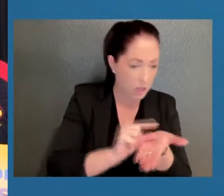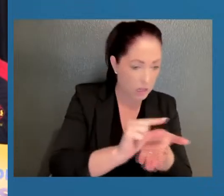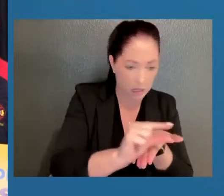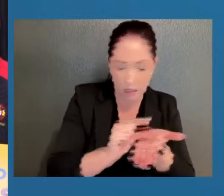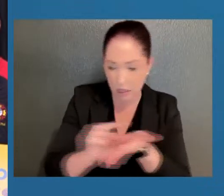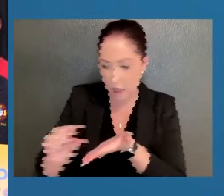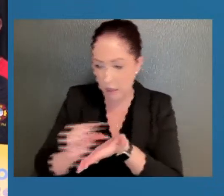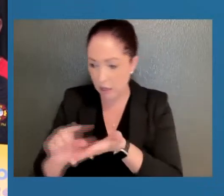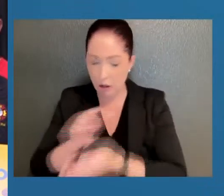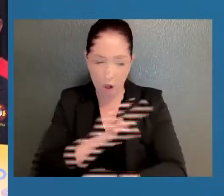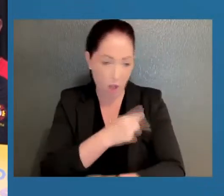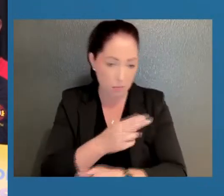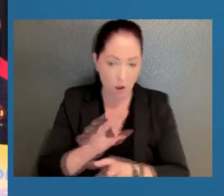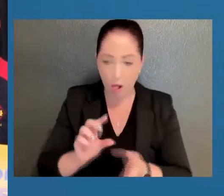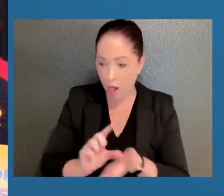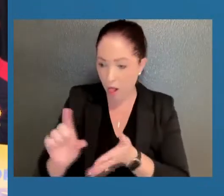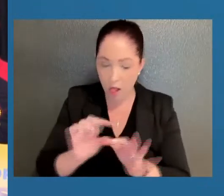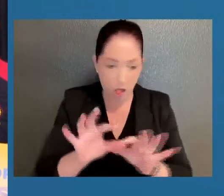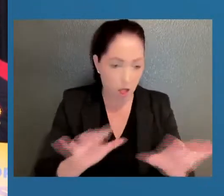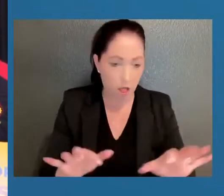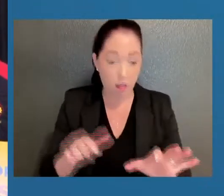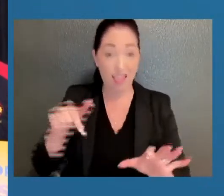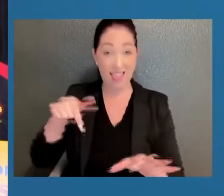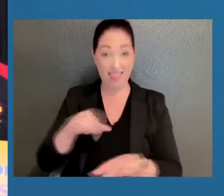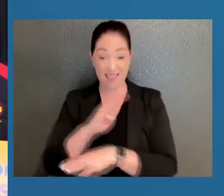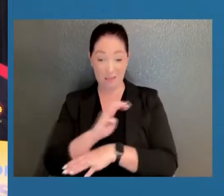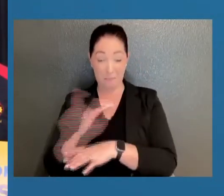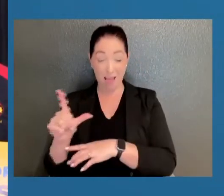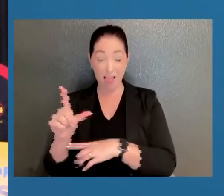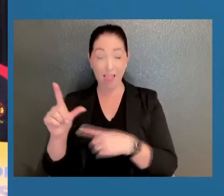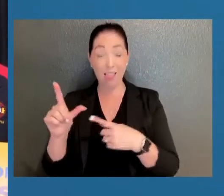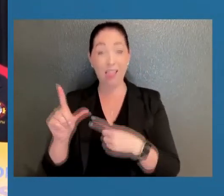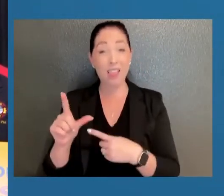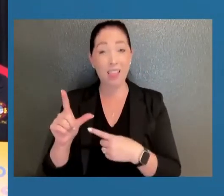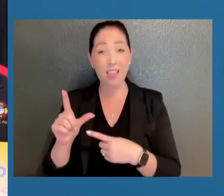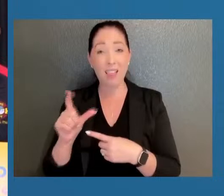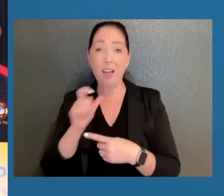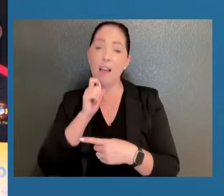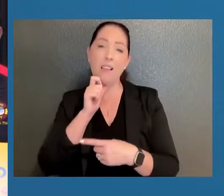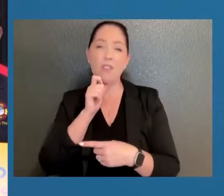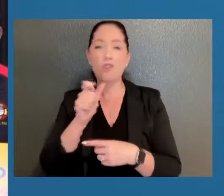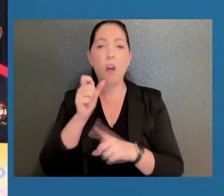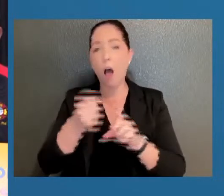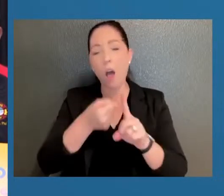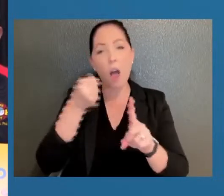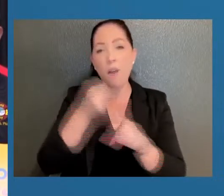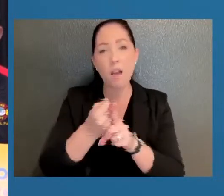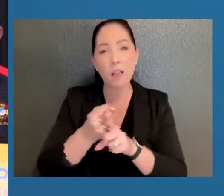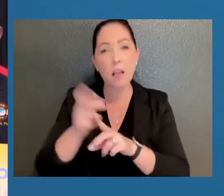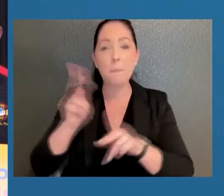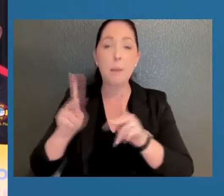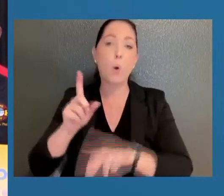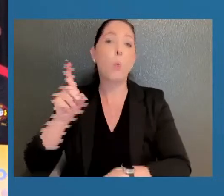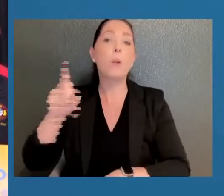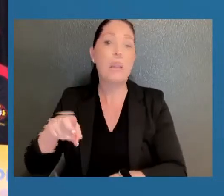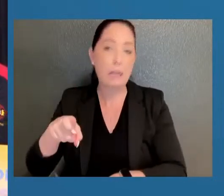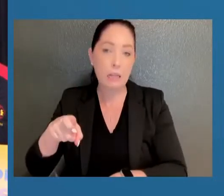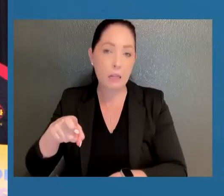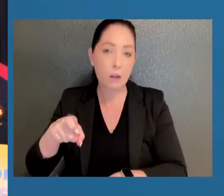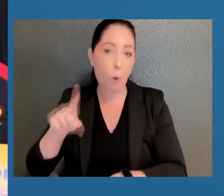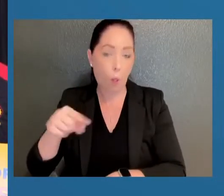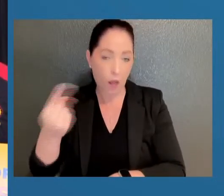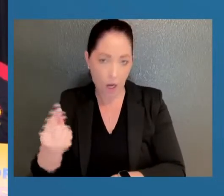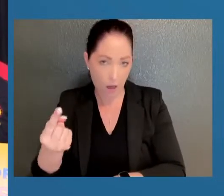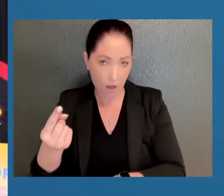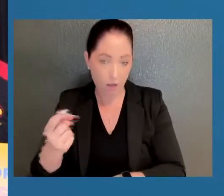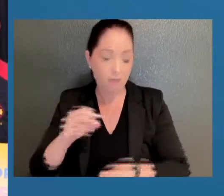that back. This big, ugly bill isn't affecting those who need it the most alone. It's affecting all of us. And that's why it's a